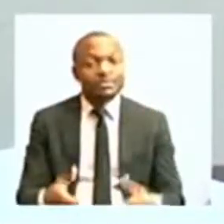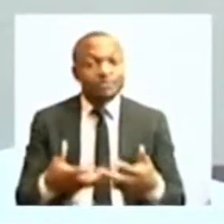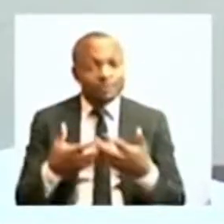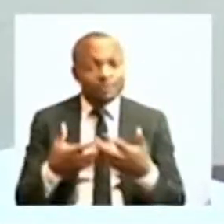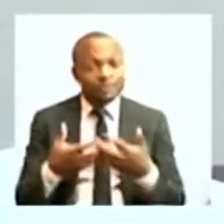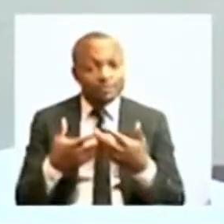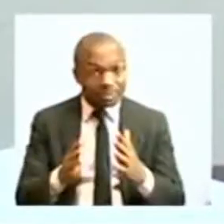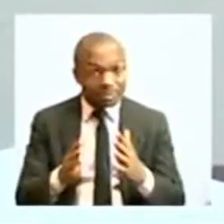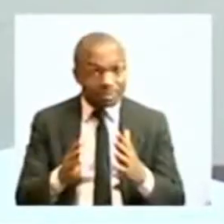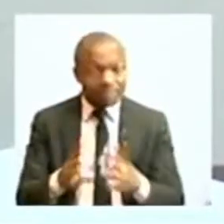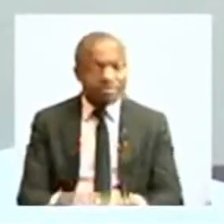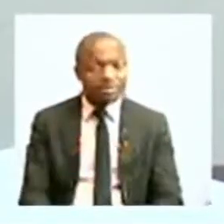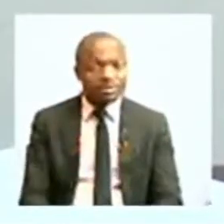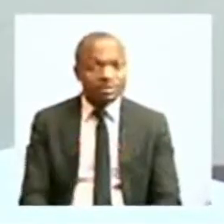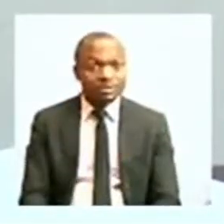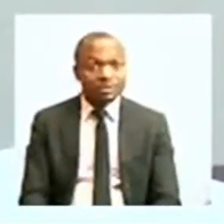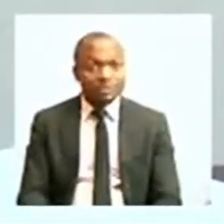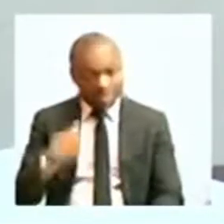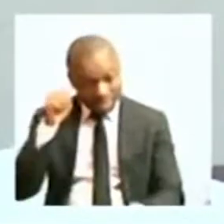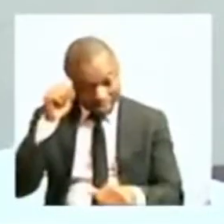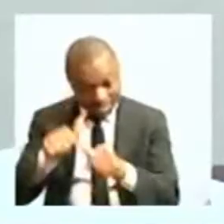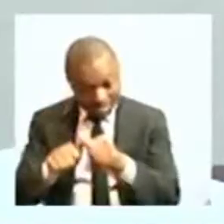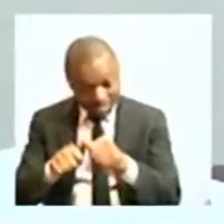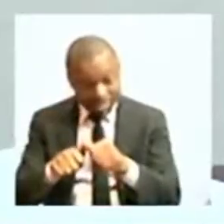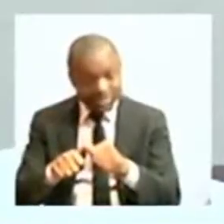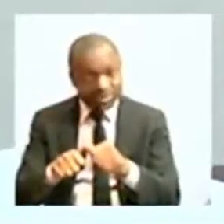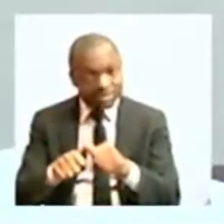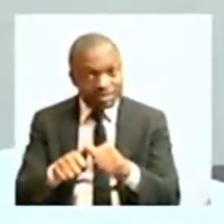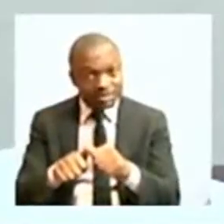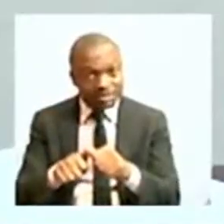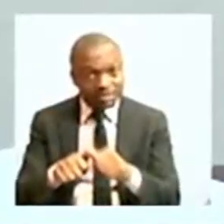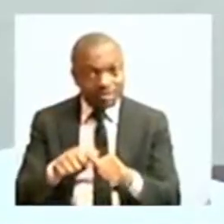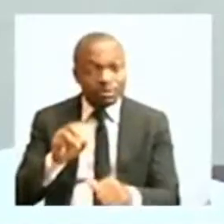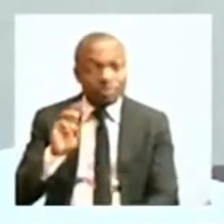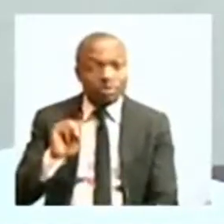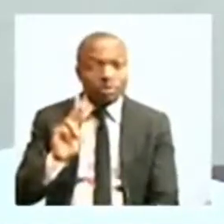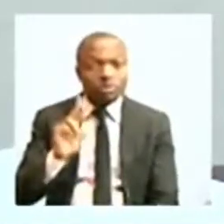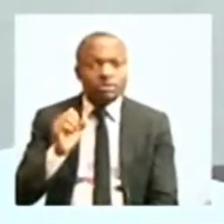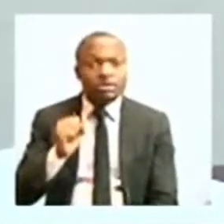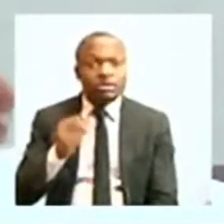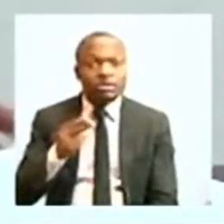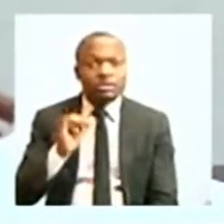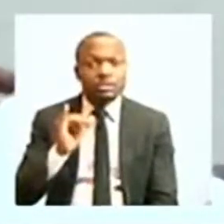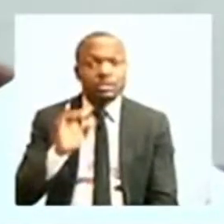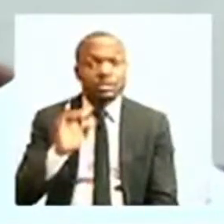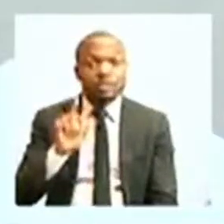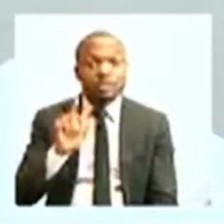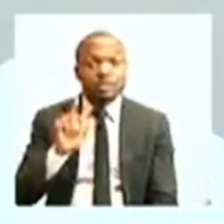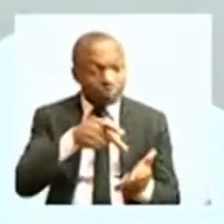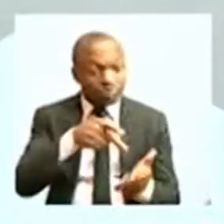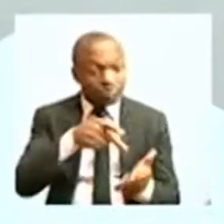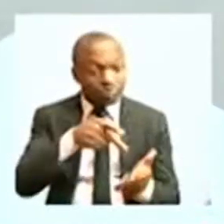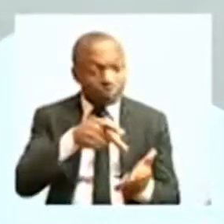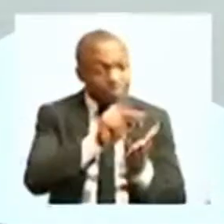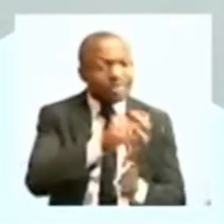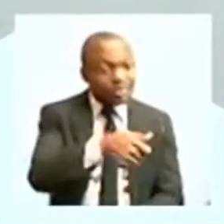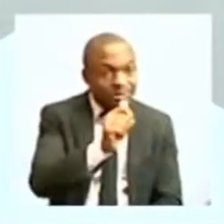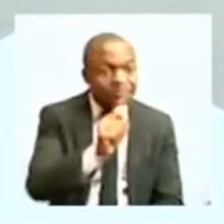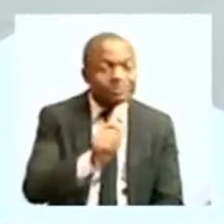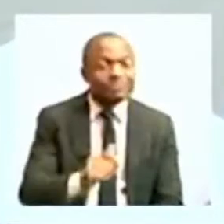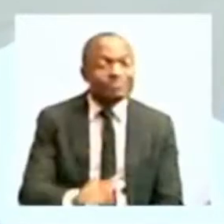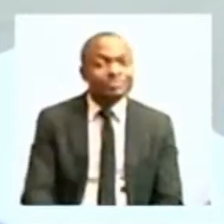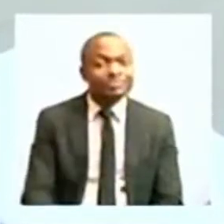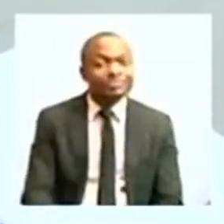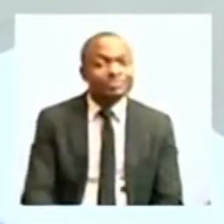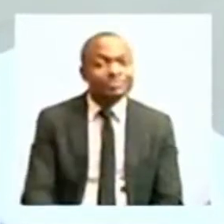engineer, they collude from Mushindamo to pay themselves